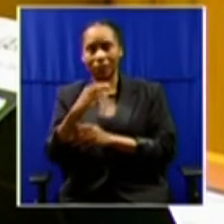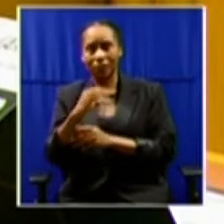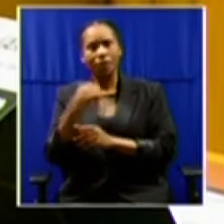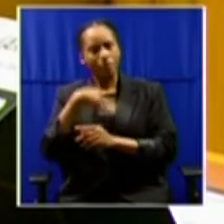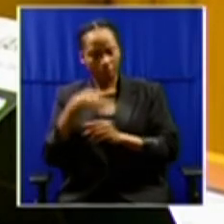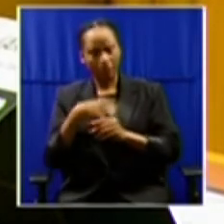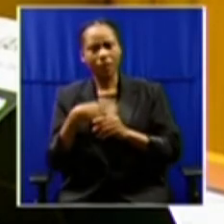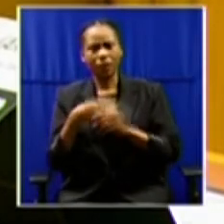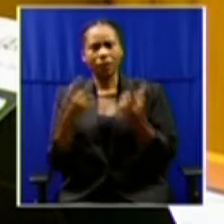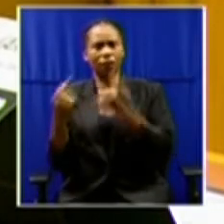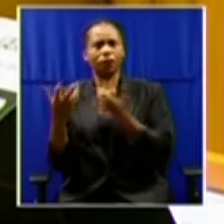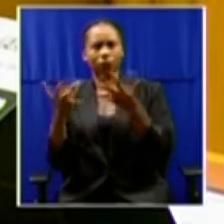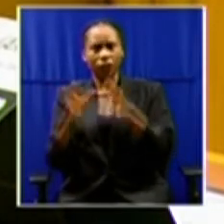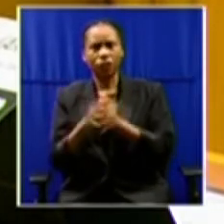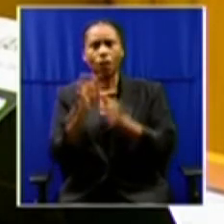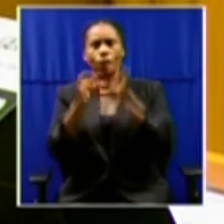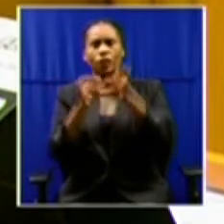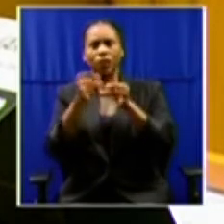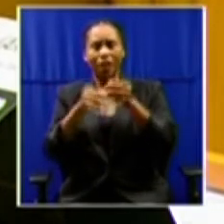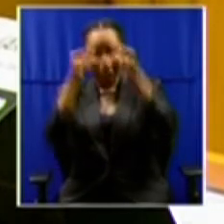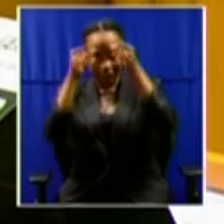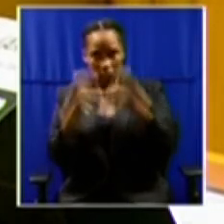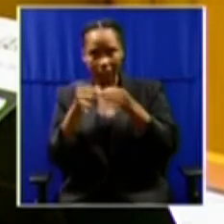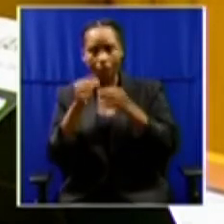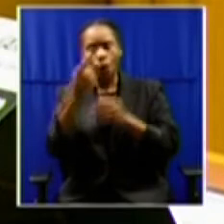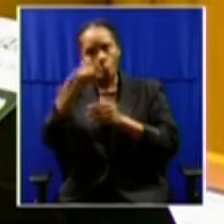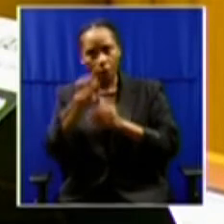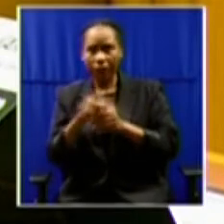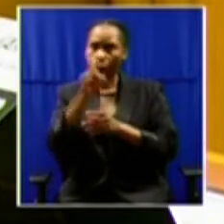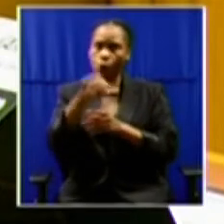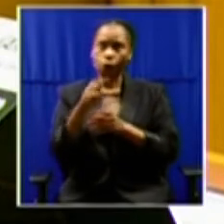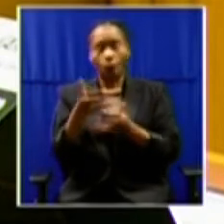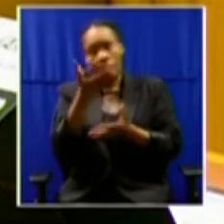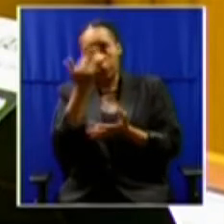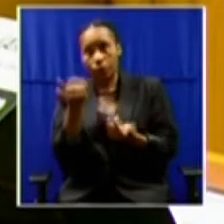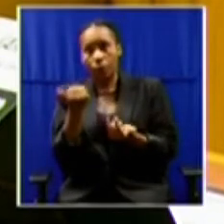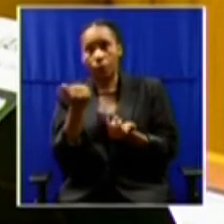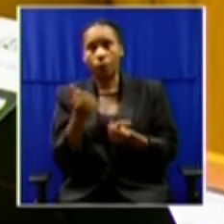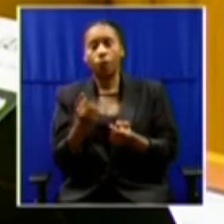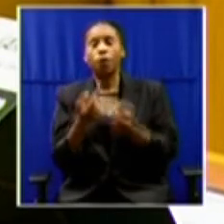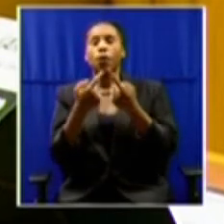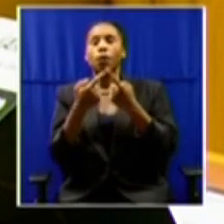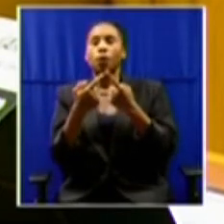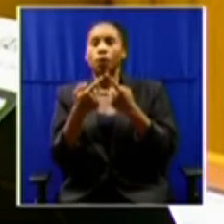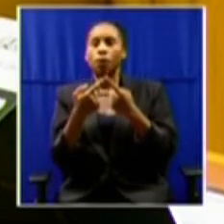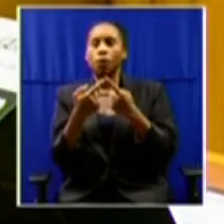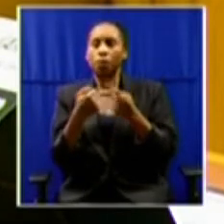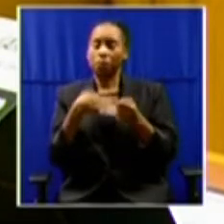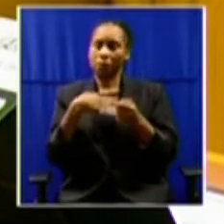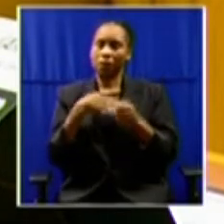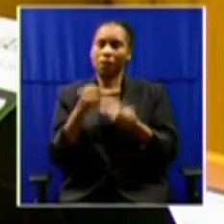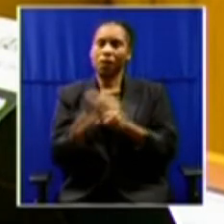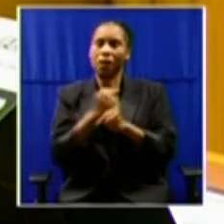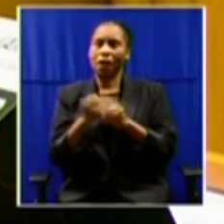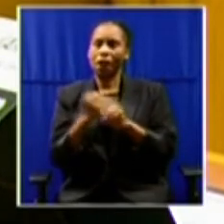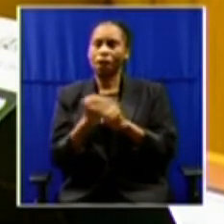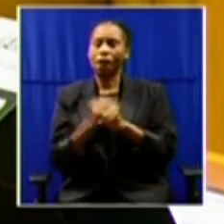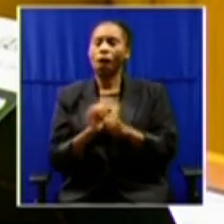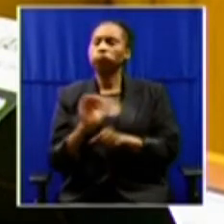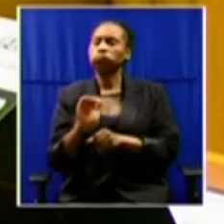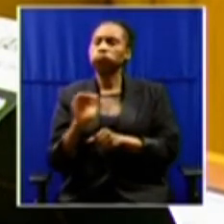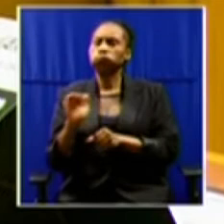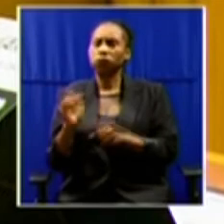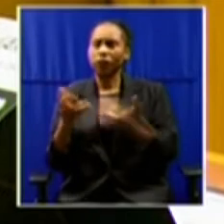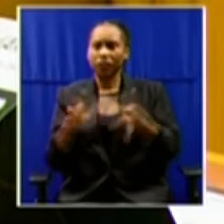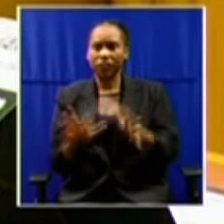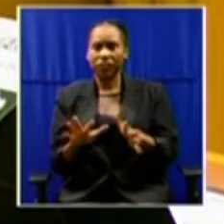was a correct decision, it means now it was a wrong decision, without the consultation which you have referred to. And